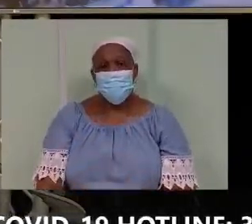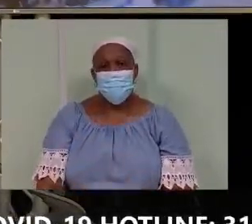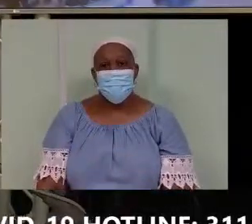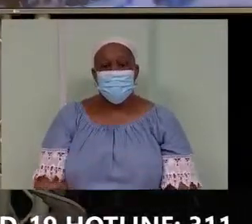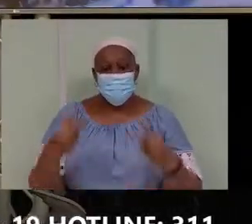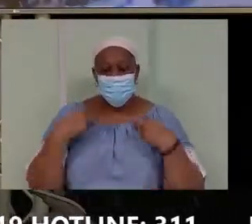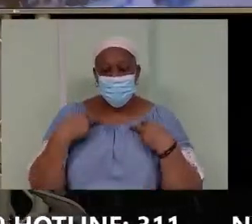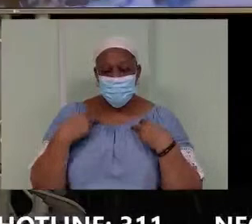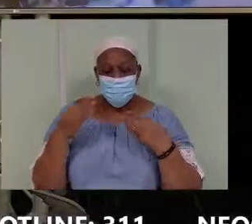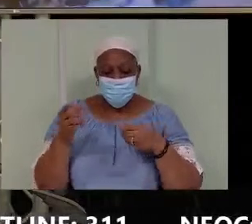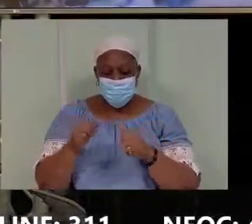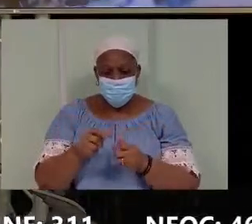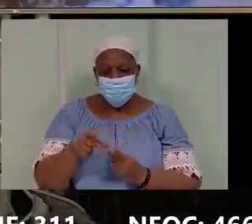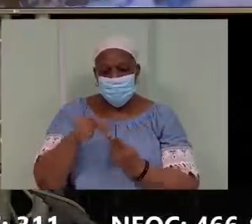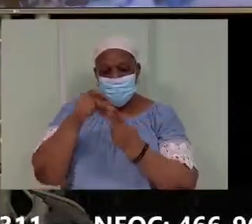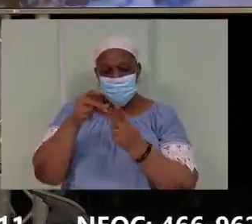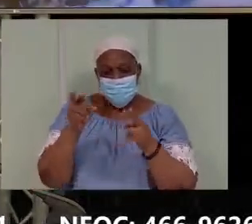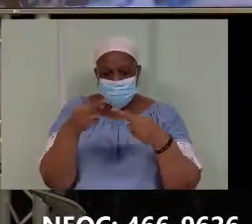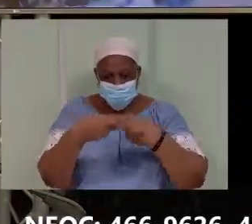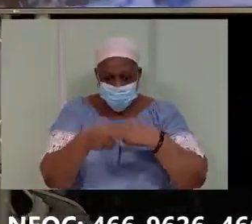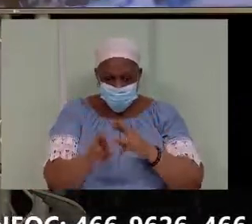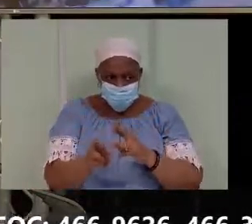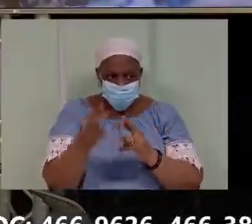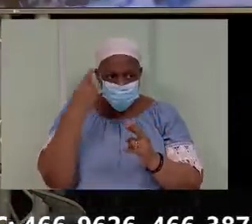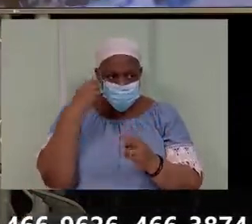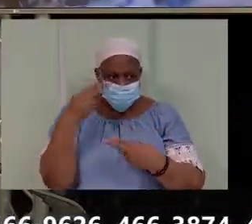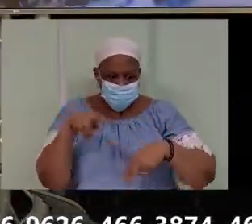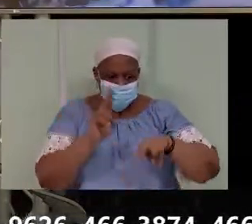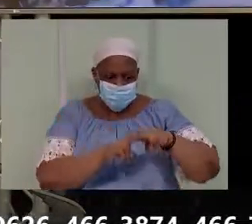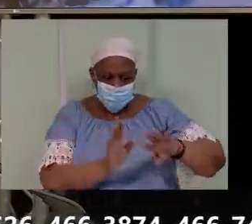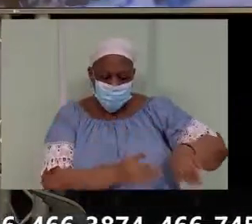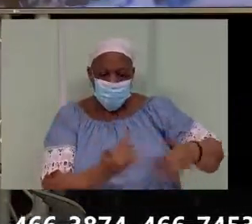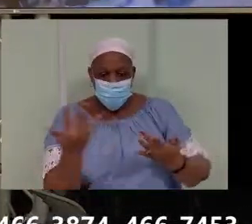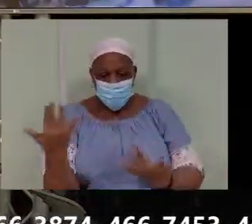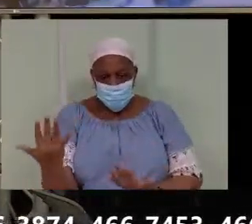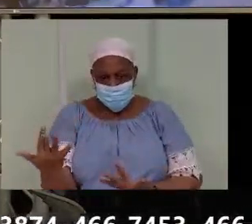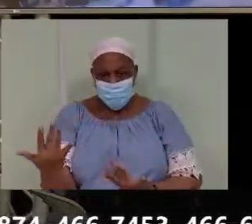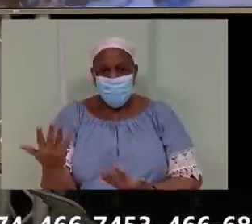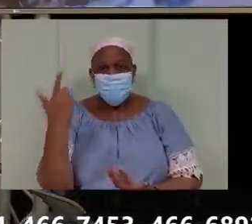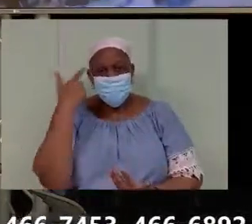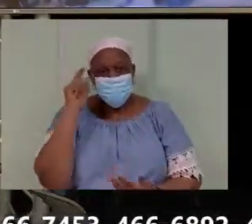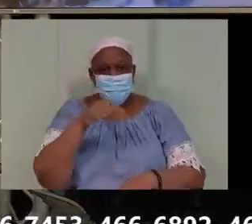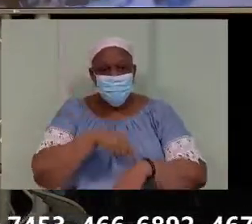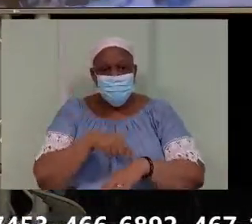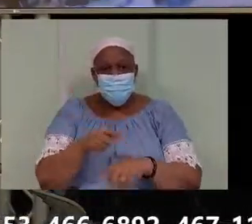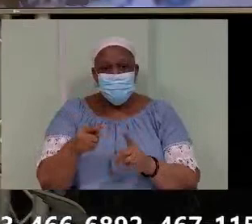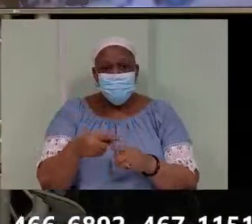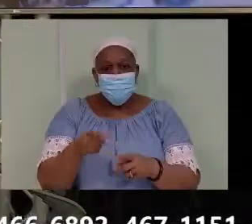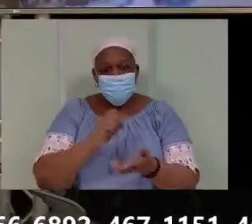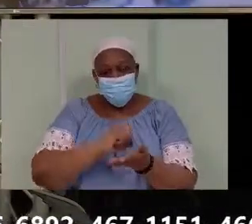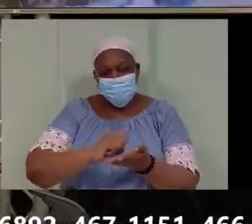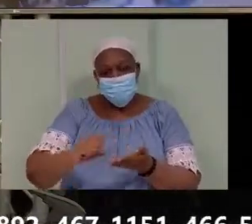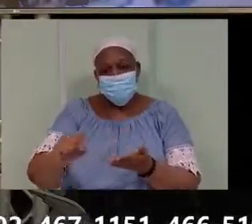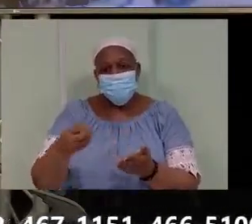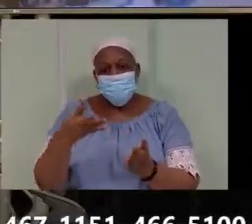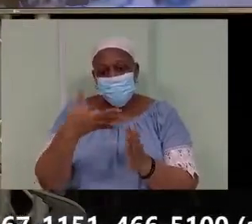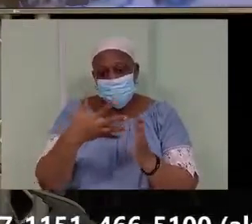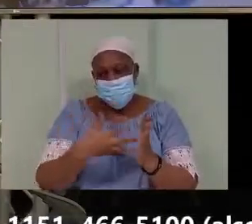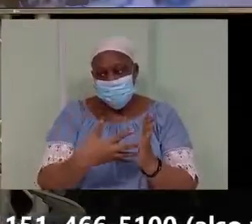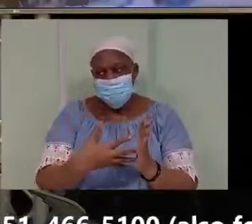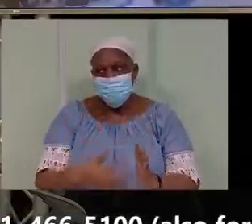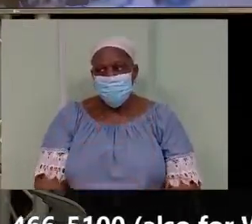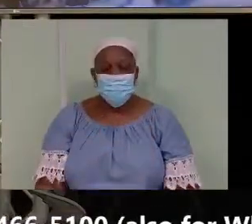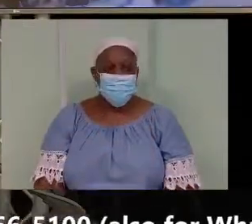for students, and candidates would be informed accordingly. I want to express the appreciation of the Ministry